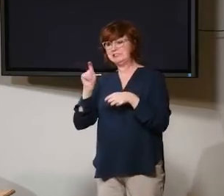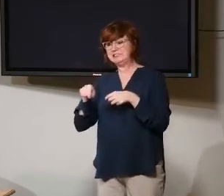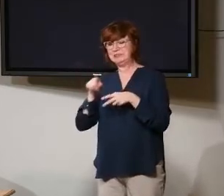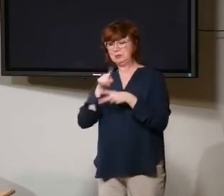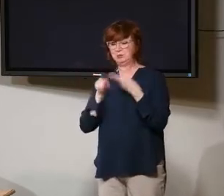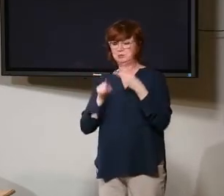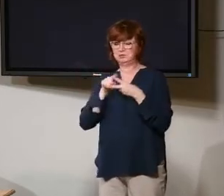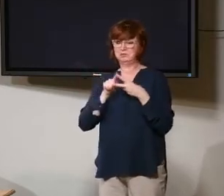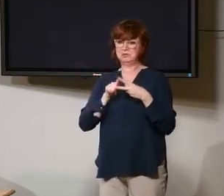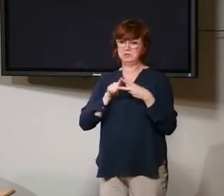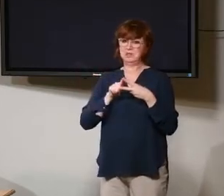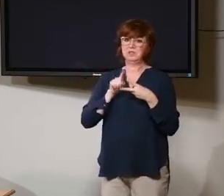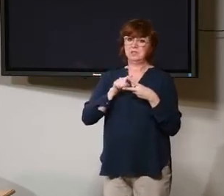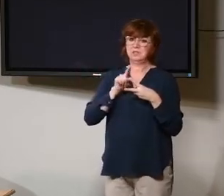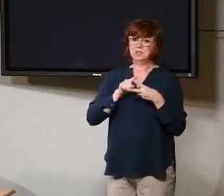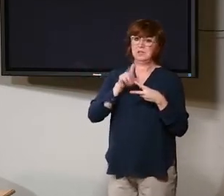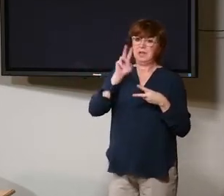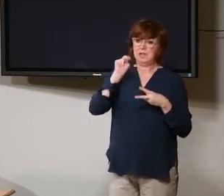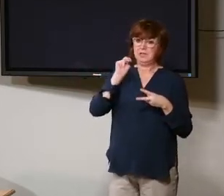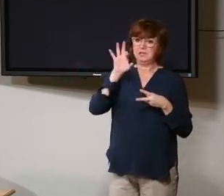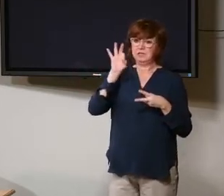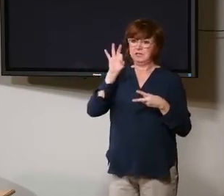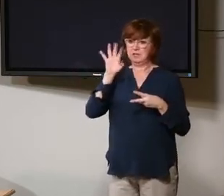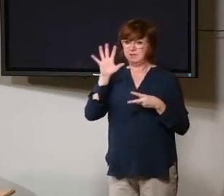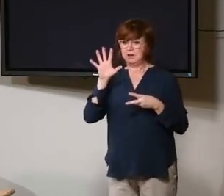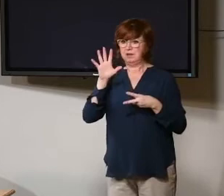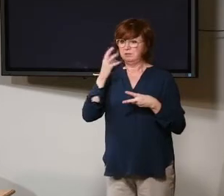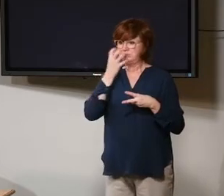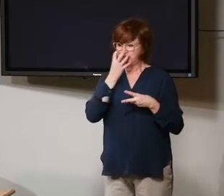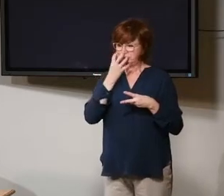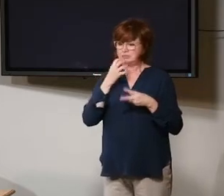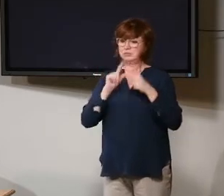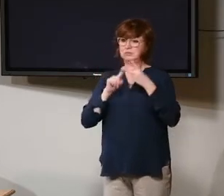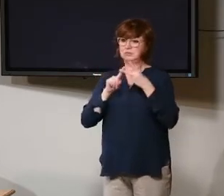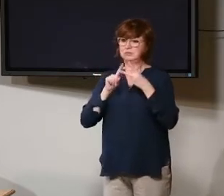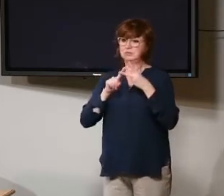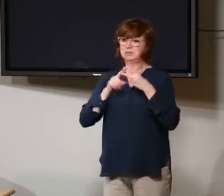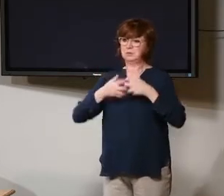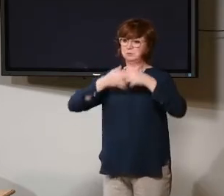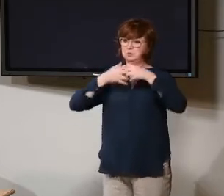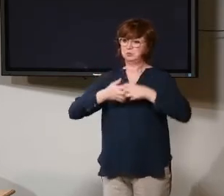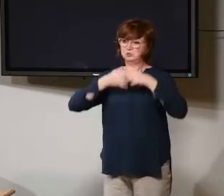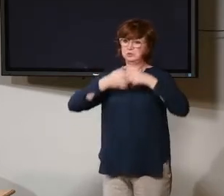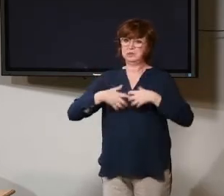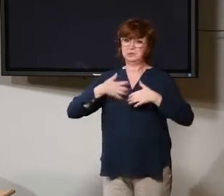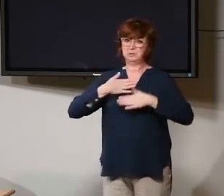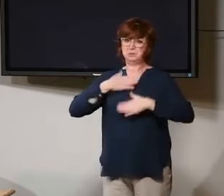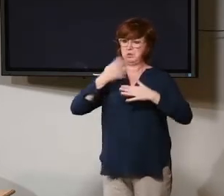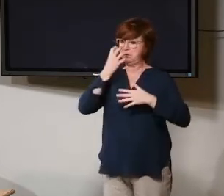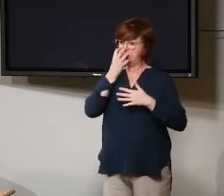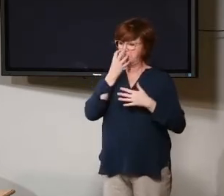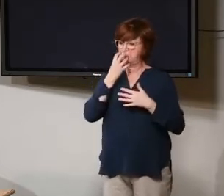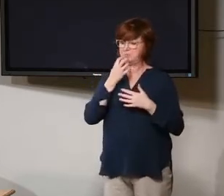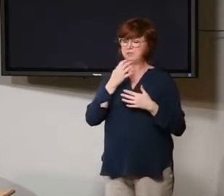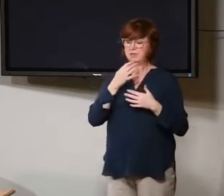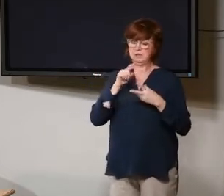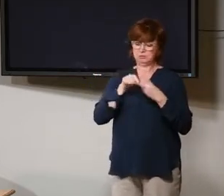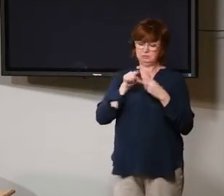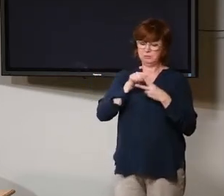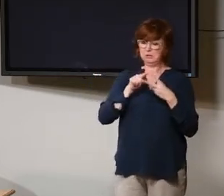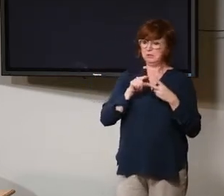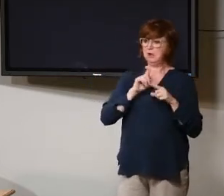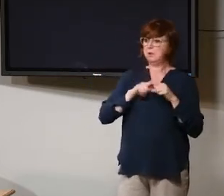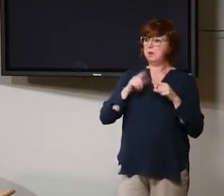are ventilators and the N95, the masks or respirators. I was on the phone with a neighboring jurisdiction